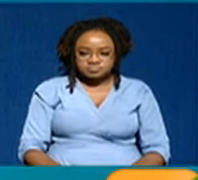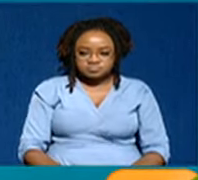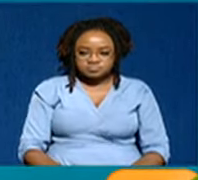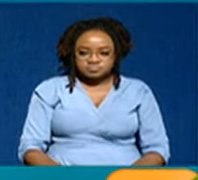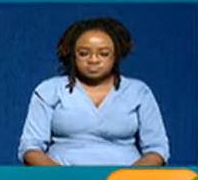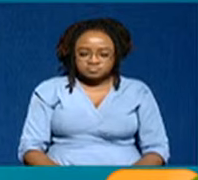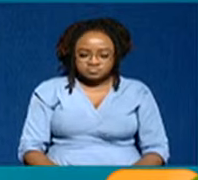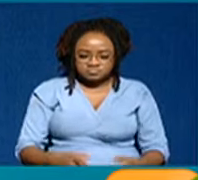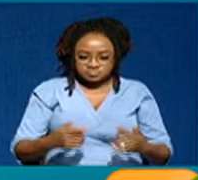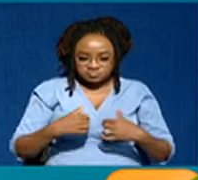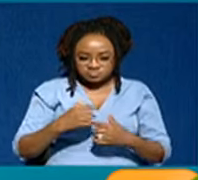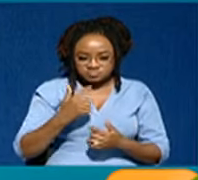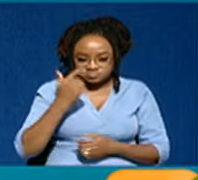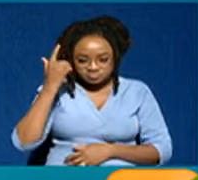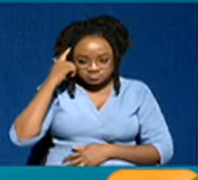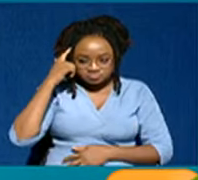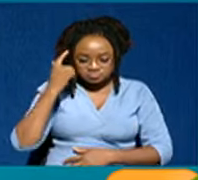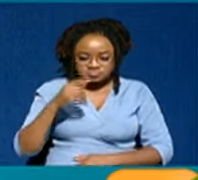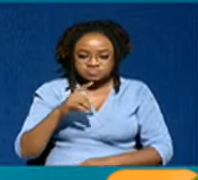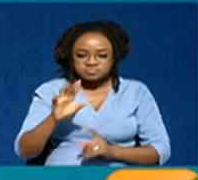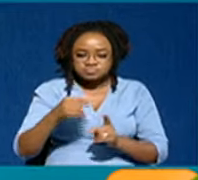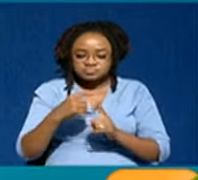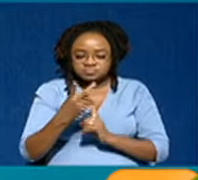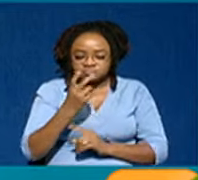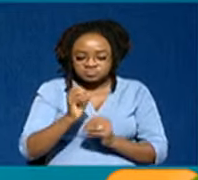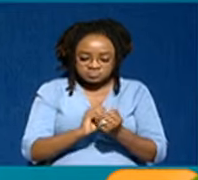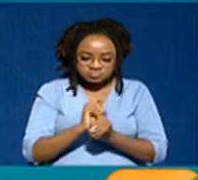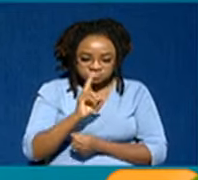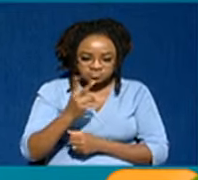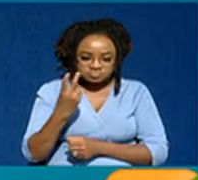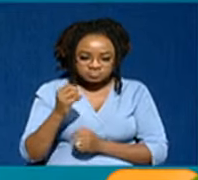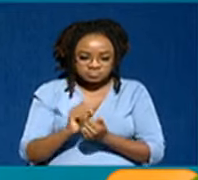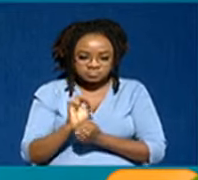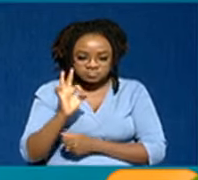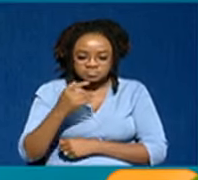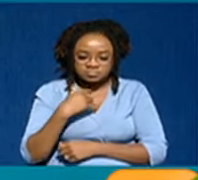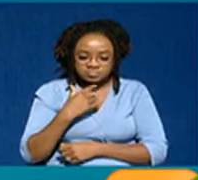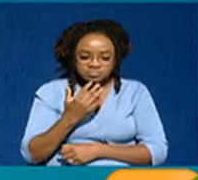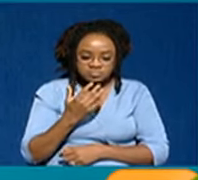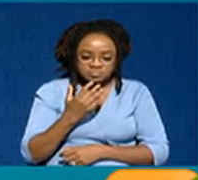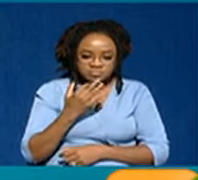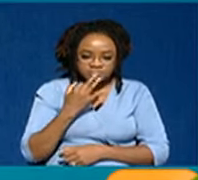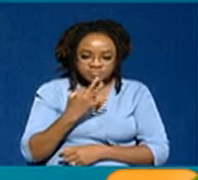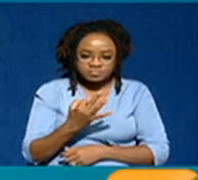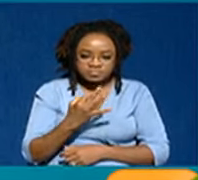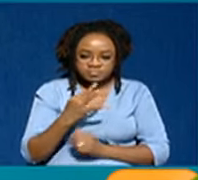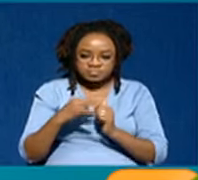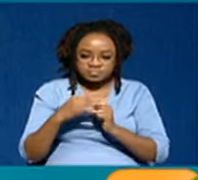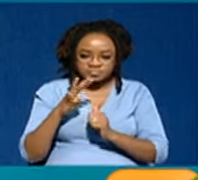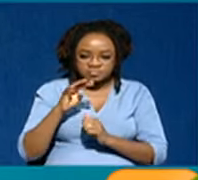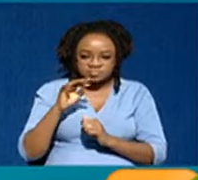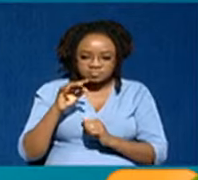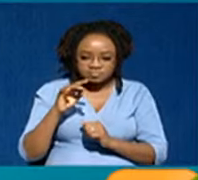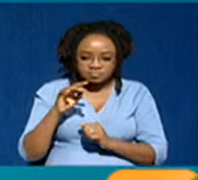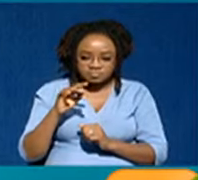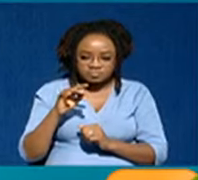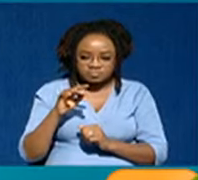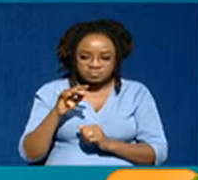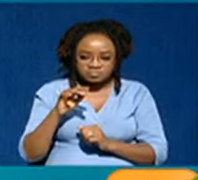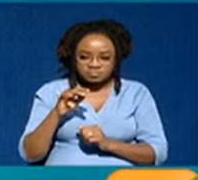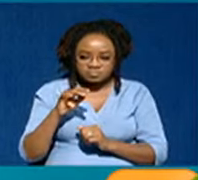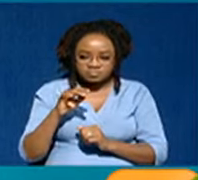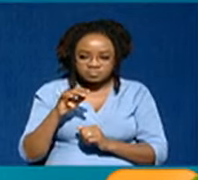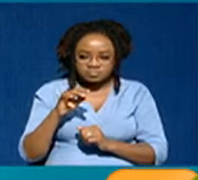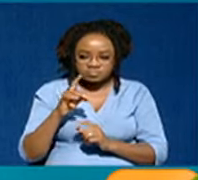year 2012-2013, there were about 300-400 interns that were being posted. But then now there are